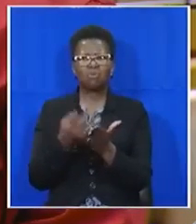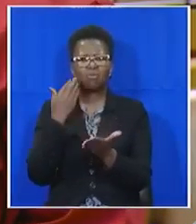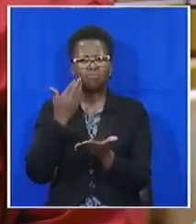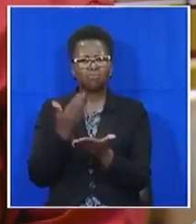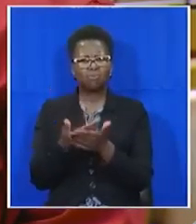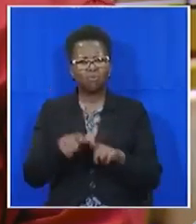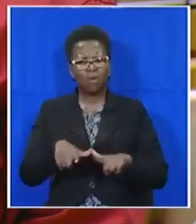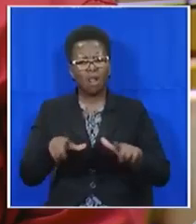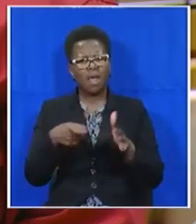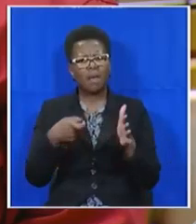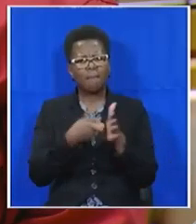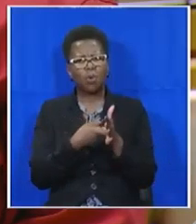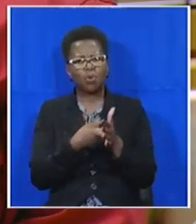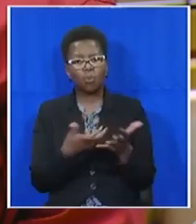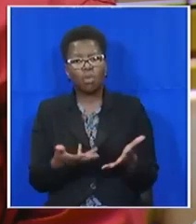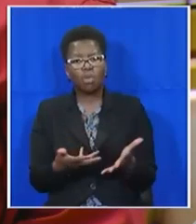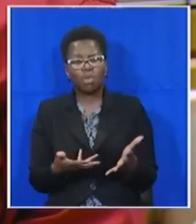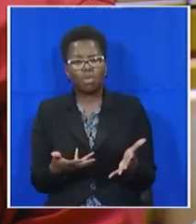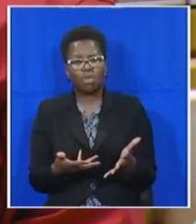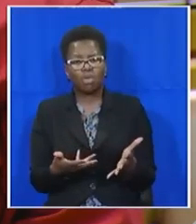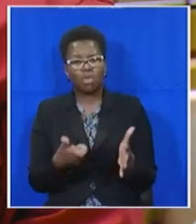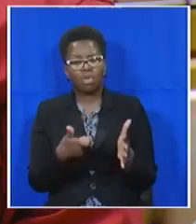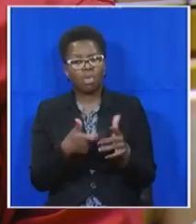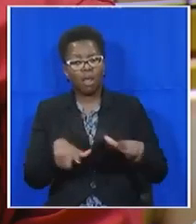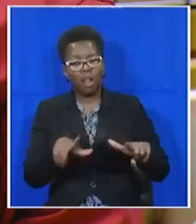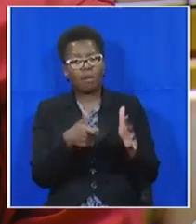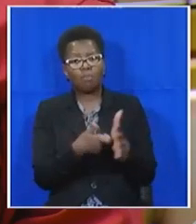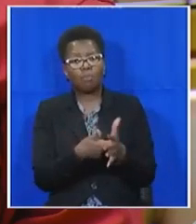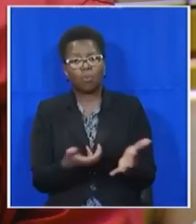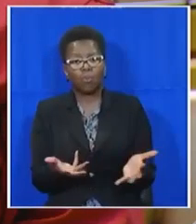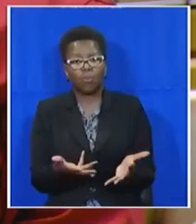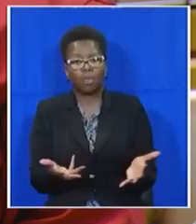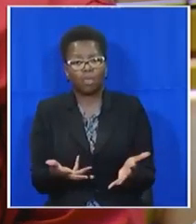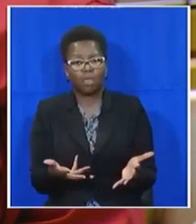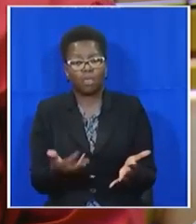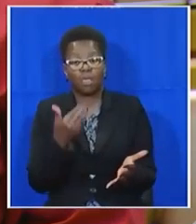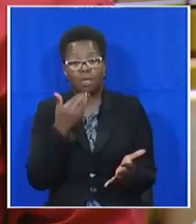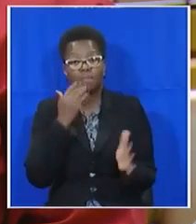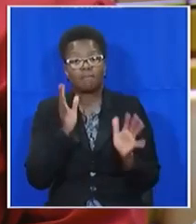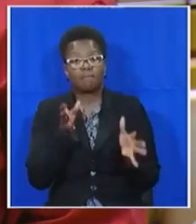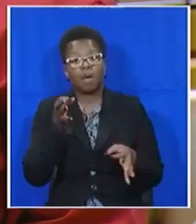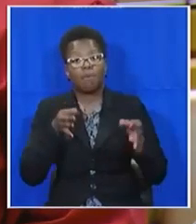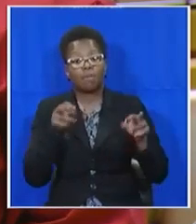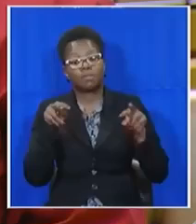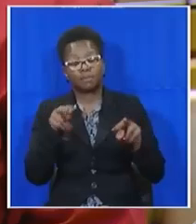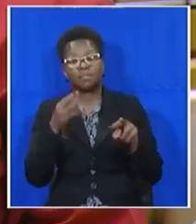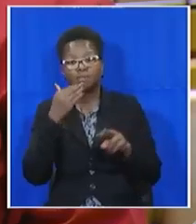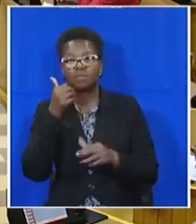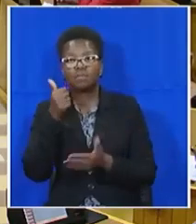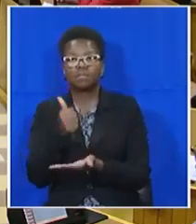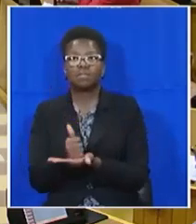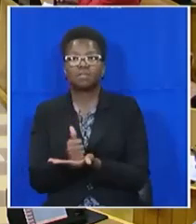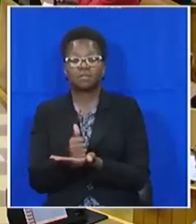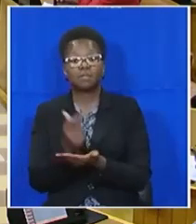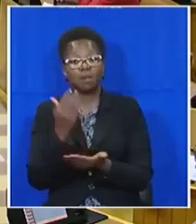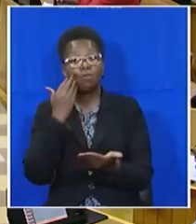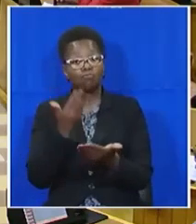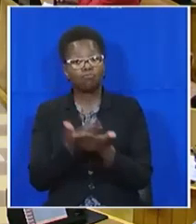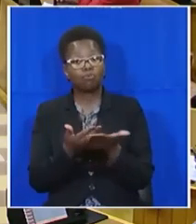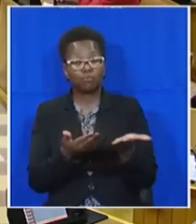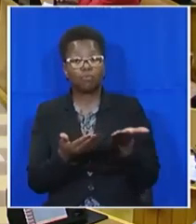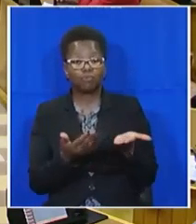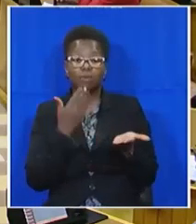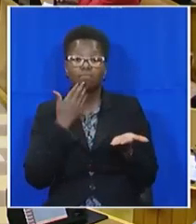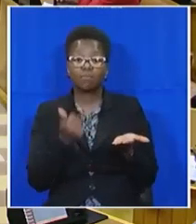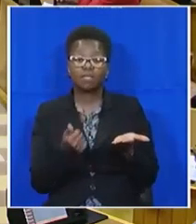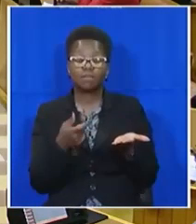land was bought. Honorable Member, that's Can not he- a point can of he- order. That's a political observation. Can he Please prove- take your seat. Can he present No. proof of evidence Take for your the seat. land